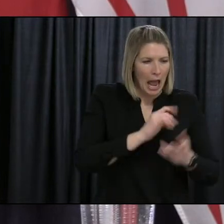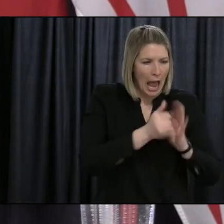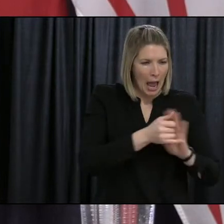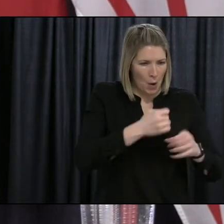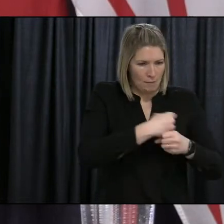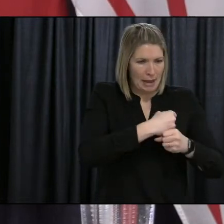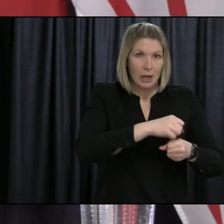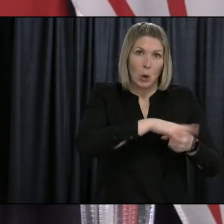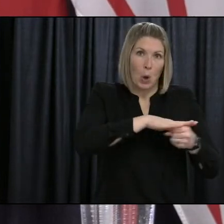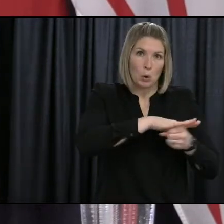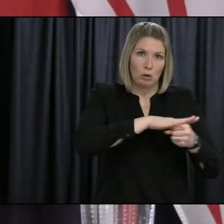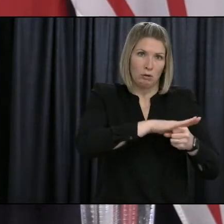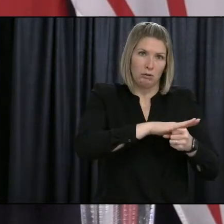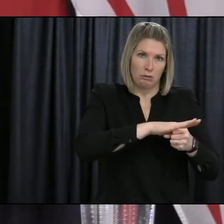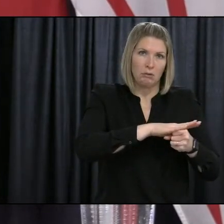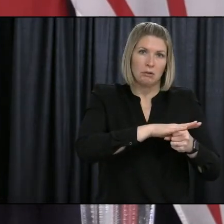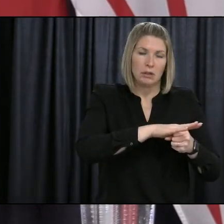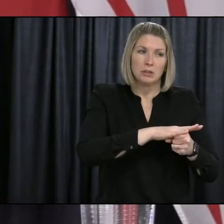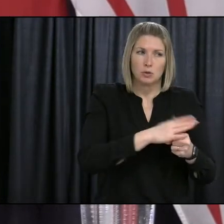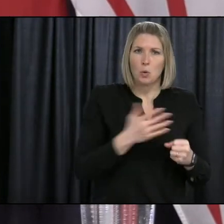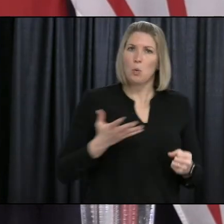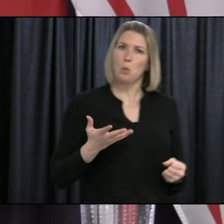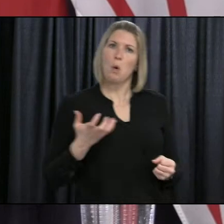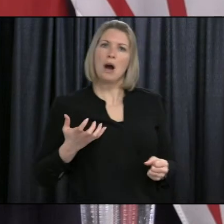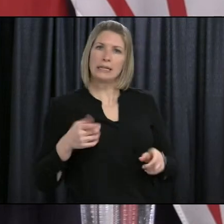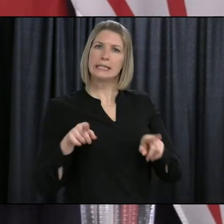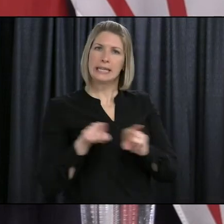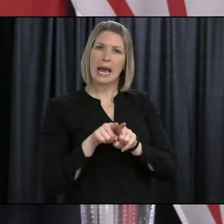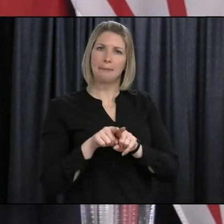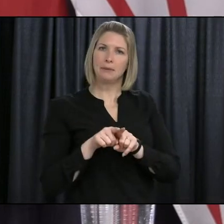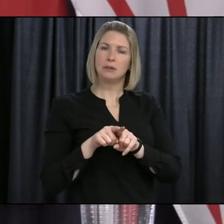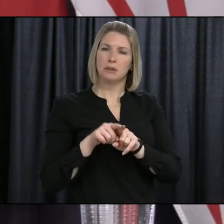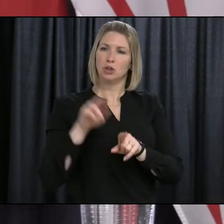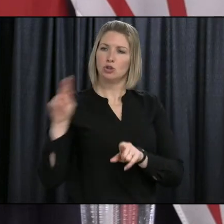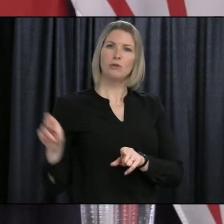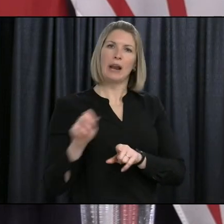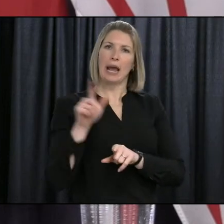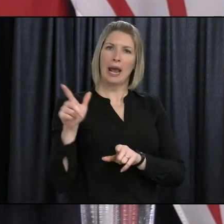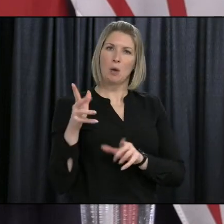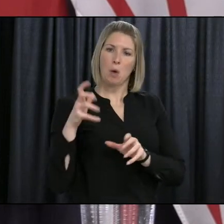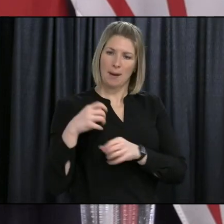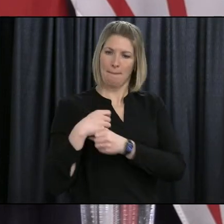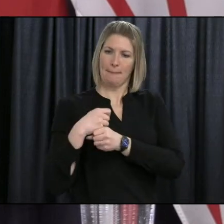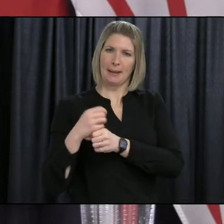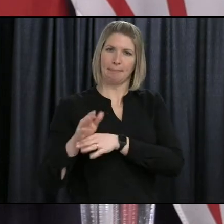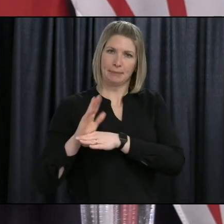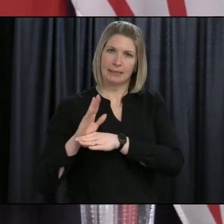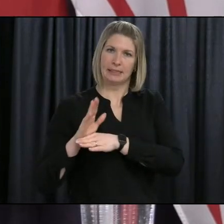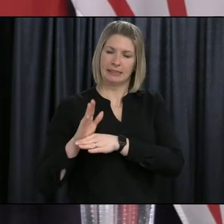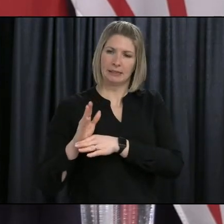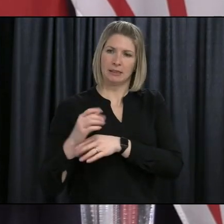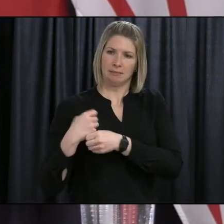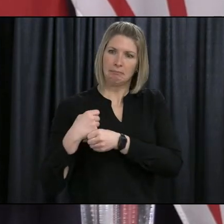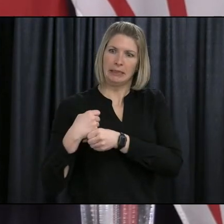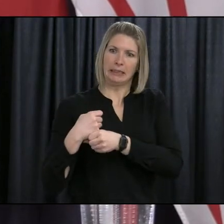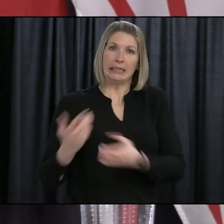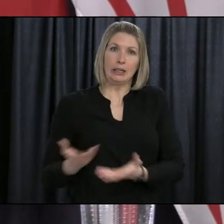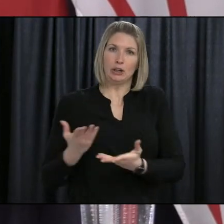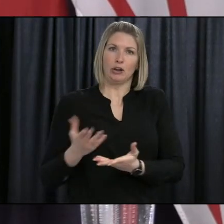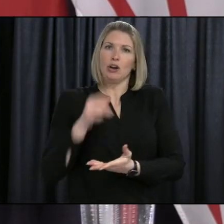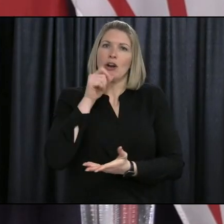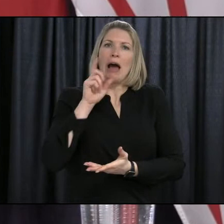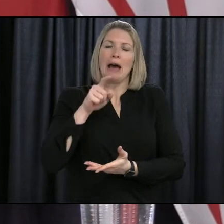for Ontario, and that's certainly something that, from Newfoundland and Labrador's perspective, we'd be supportive of. That